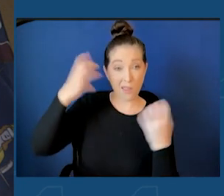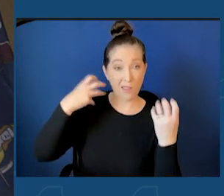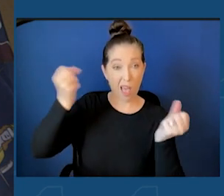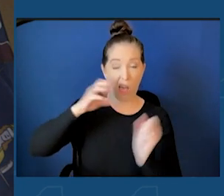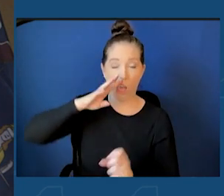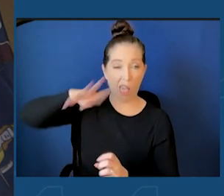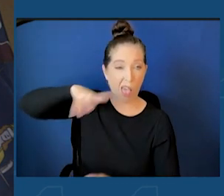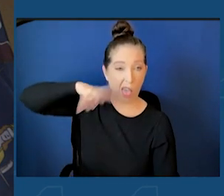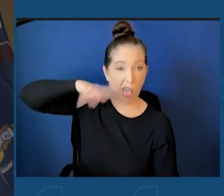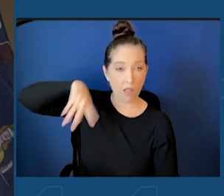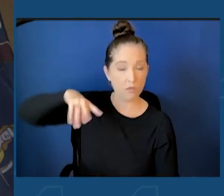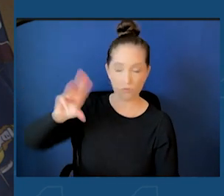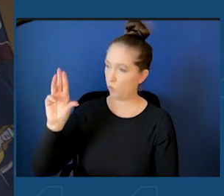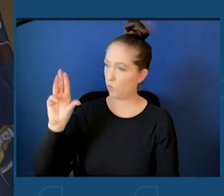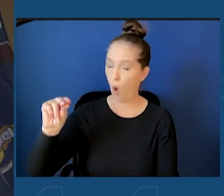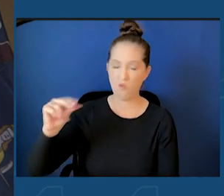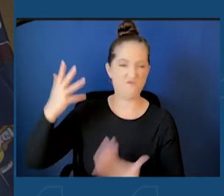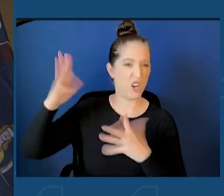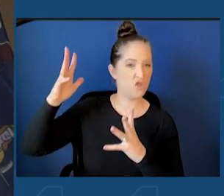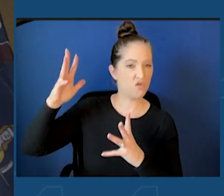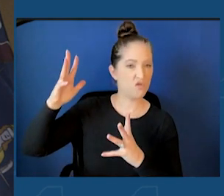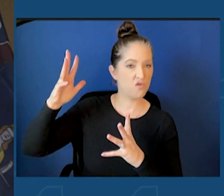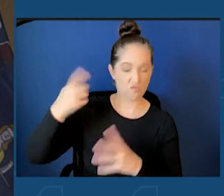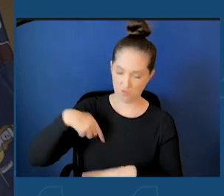declared it so, and we're going to lean hard into this.